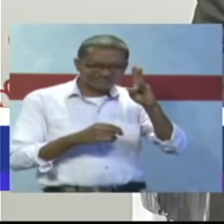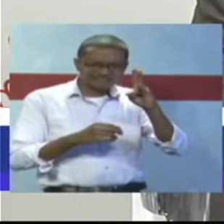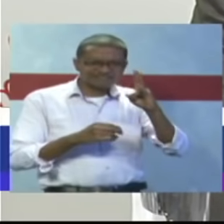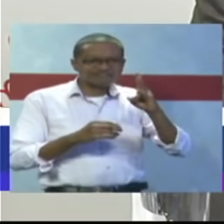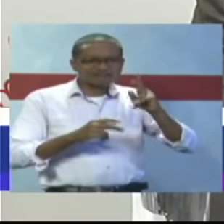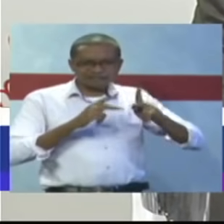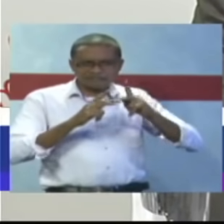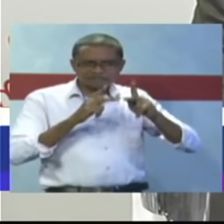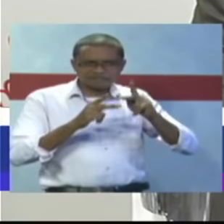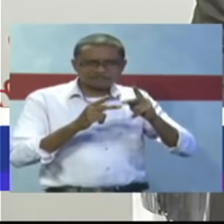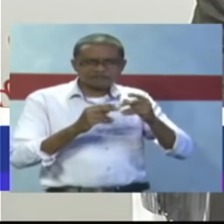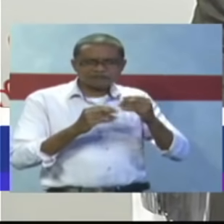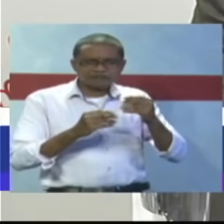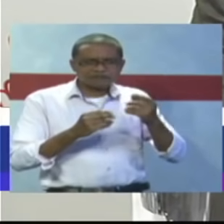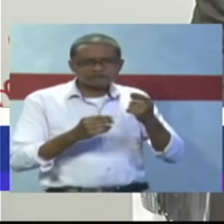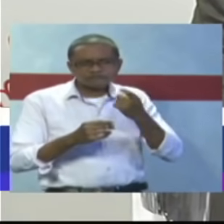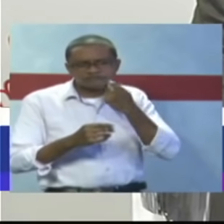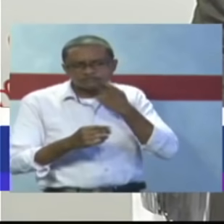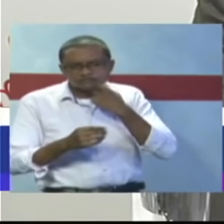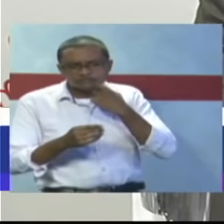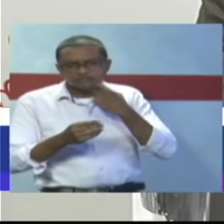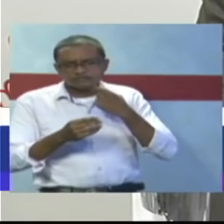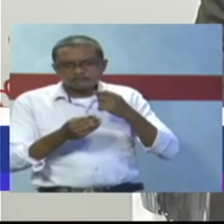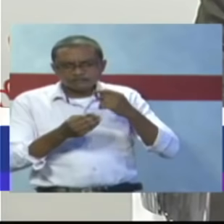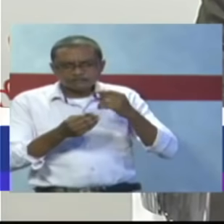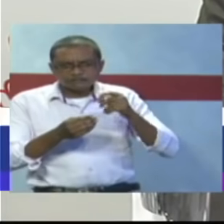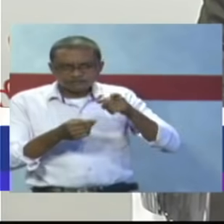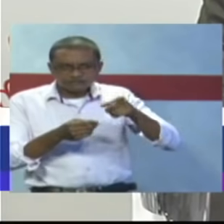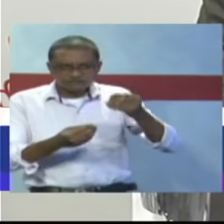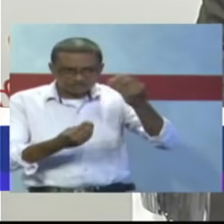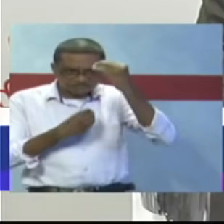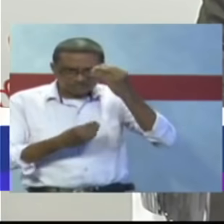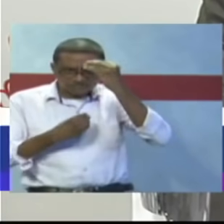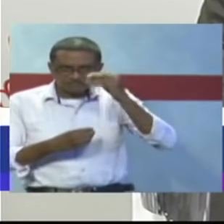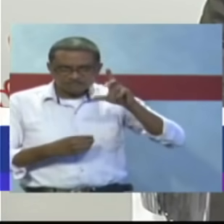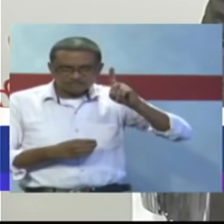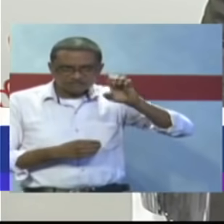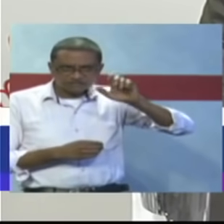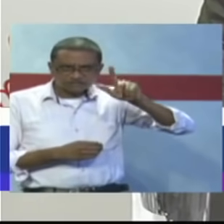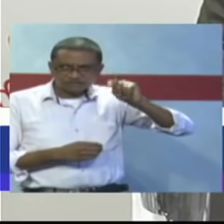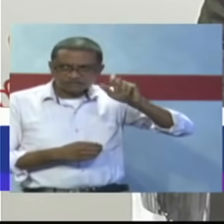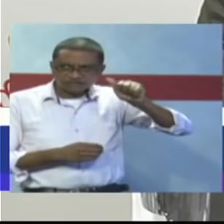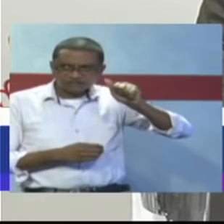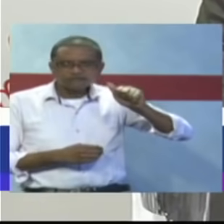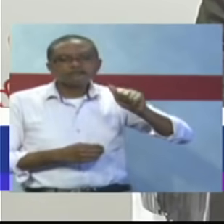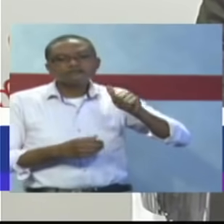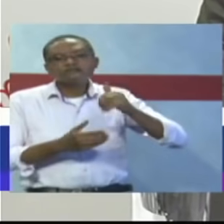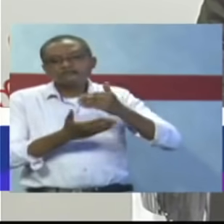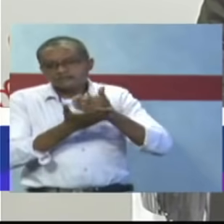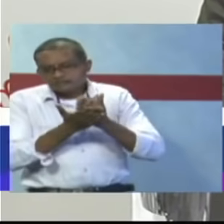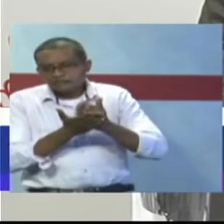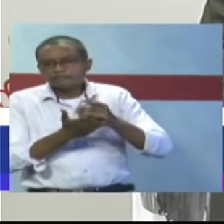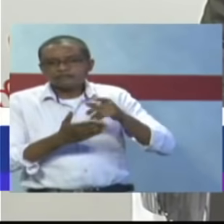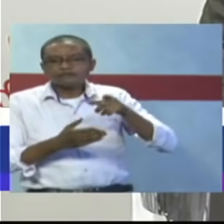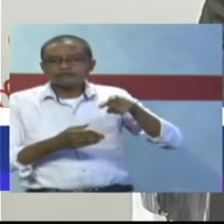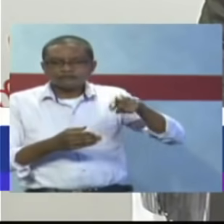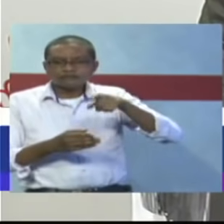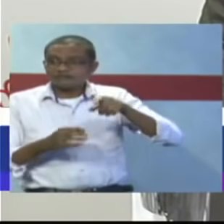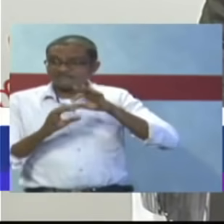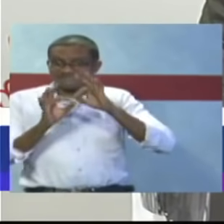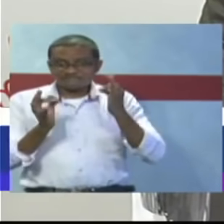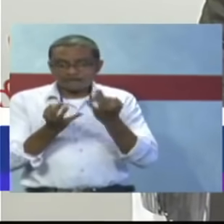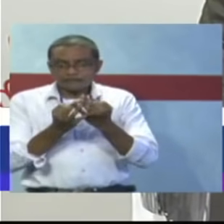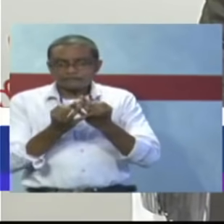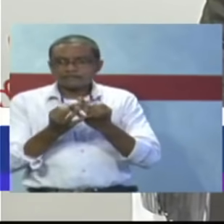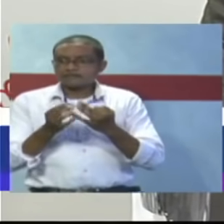recently established or documented Delta cases, there were a couple cases in which there were family